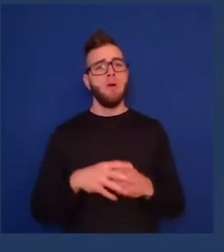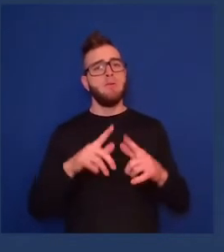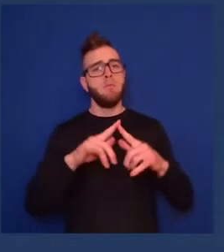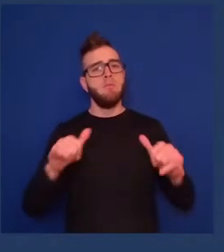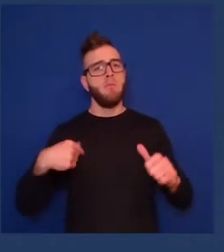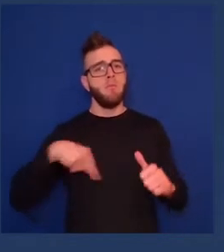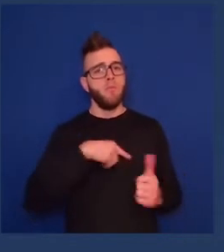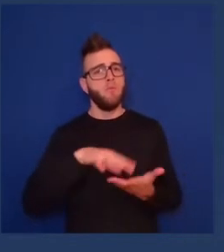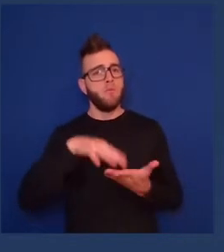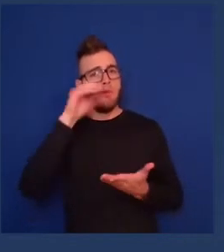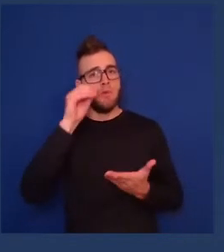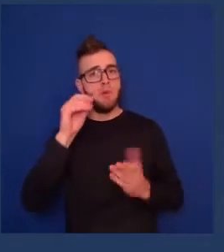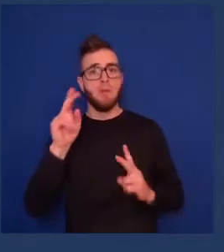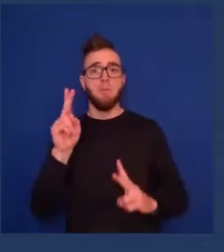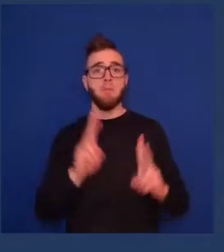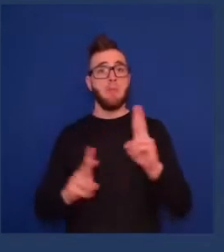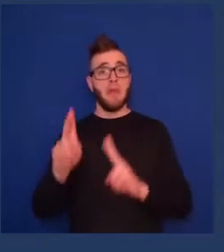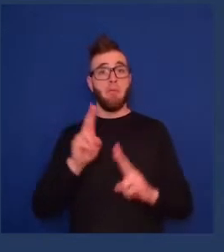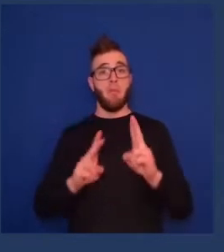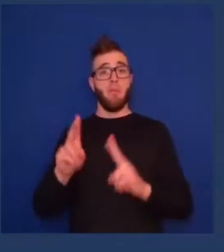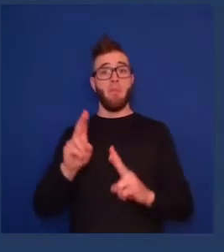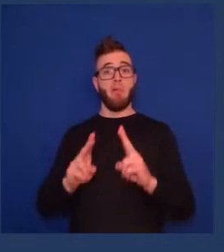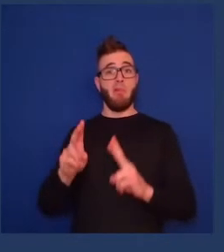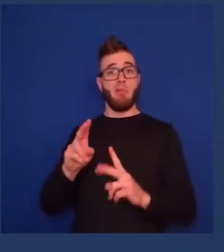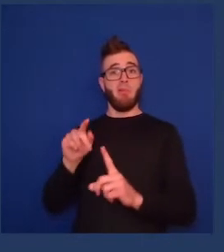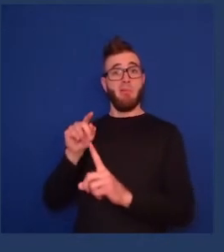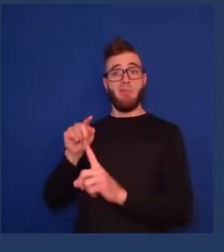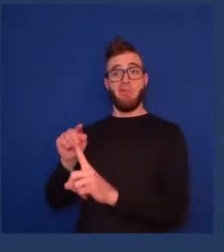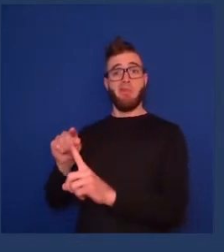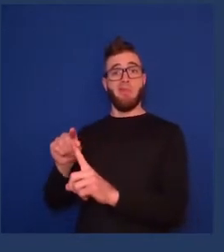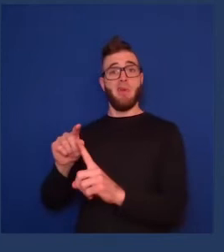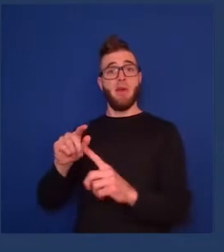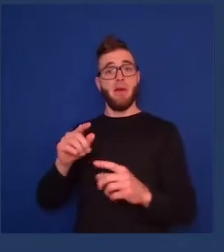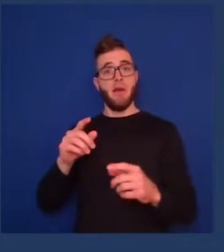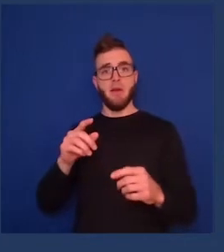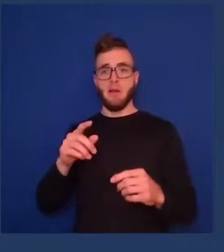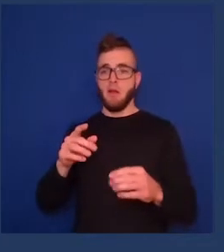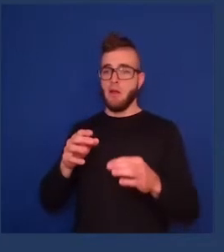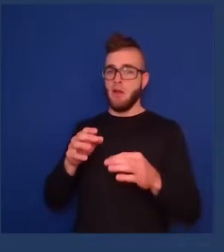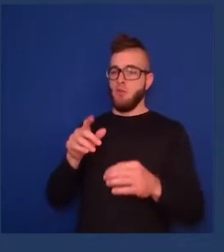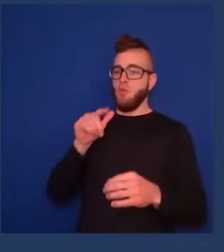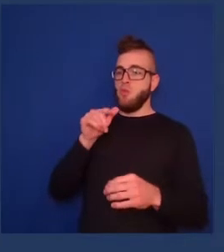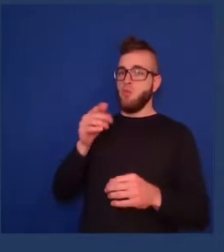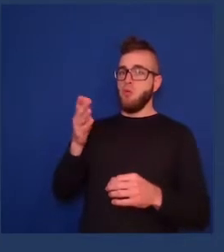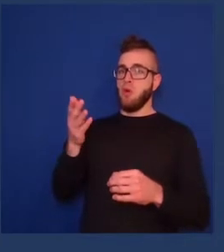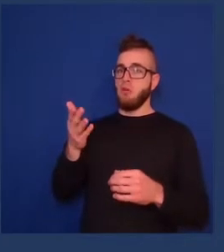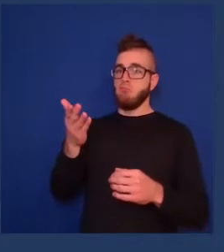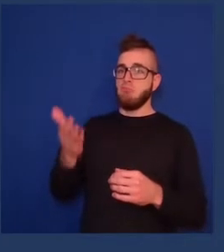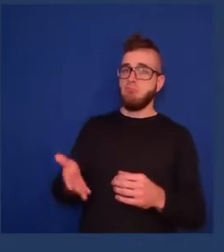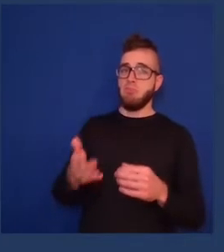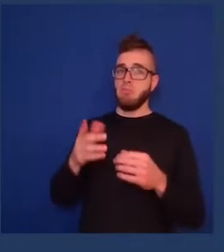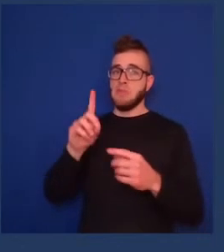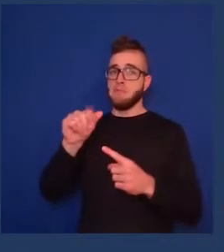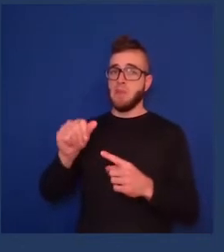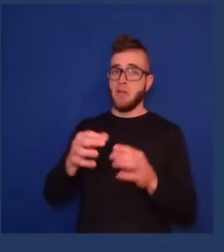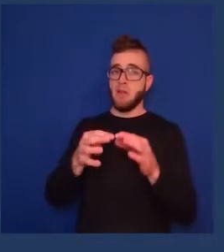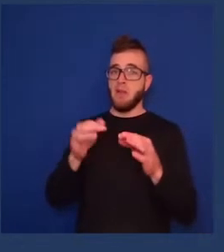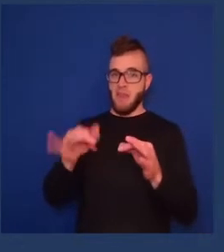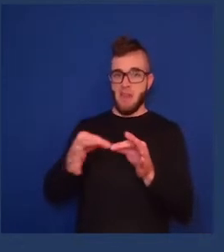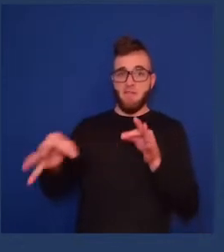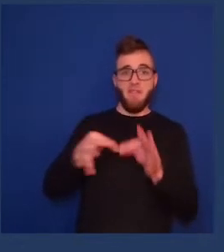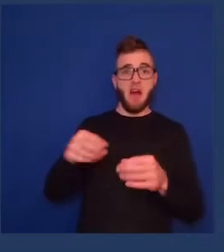or permanent. And yet what we've also learned is that people are not defined by